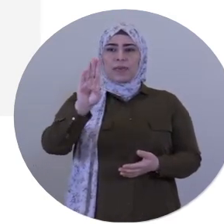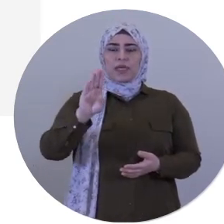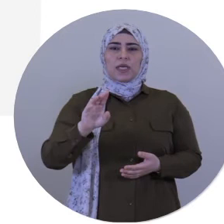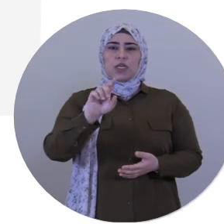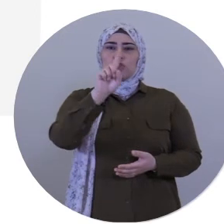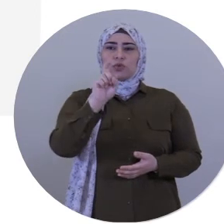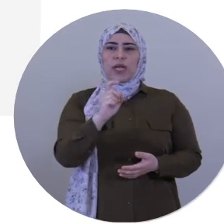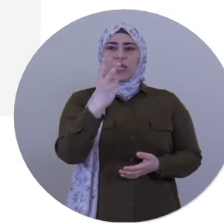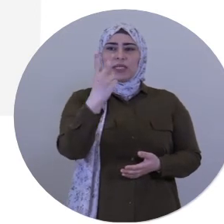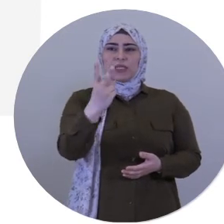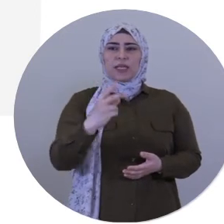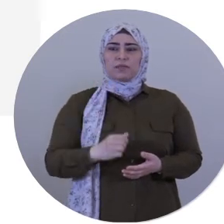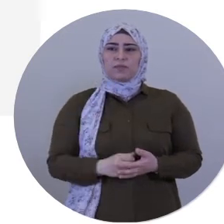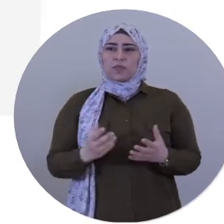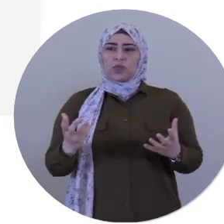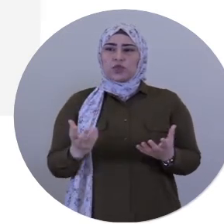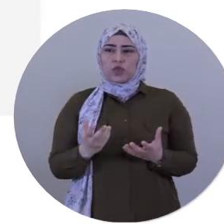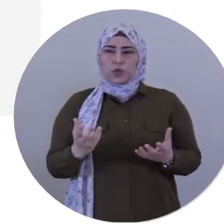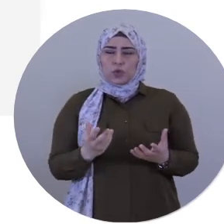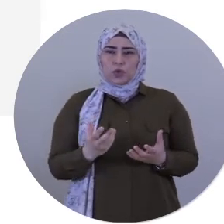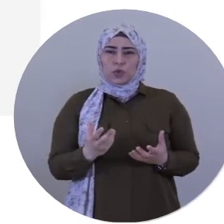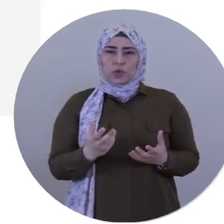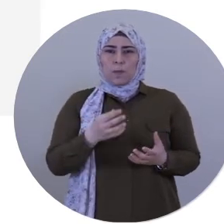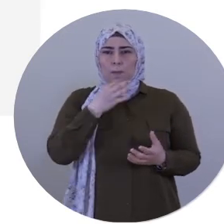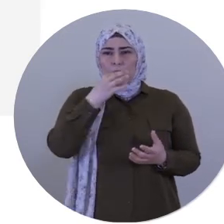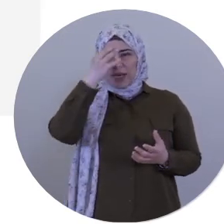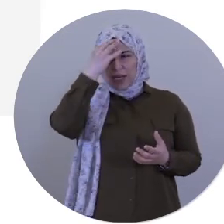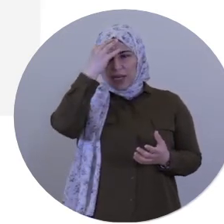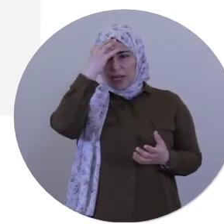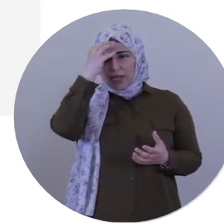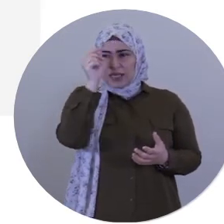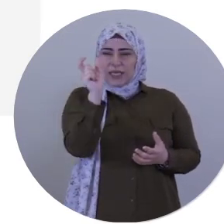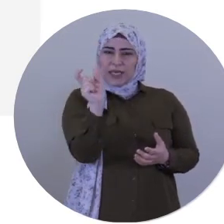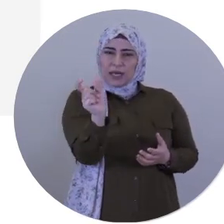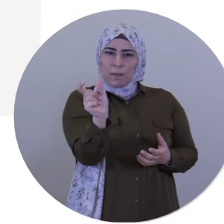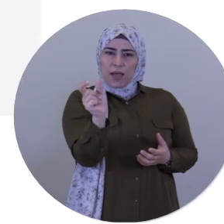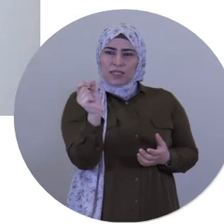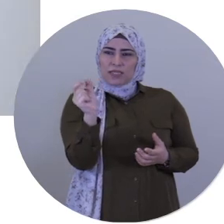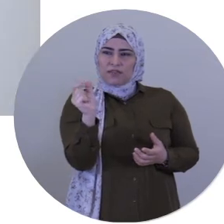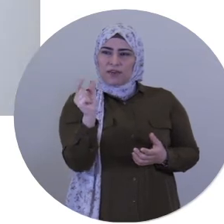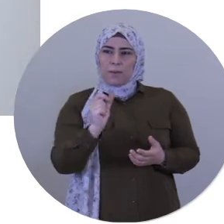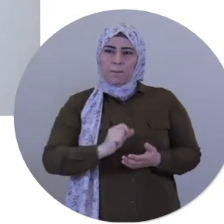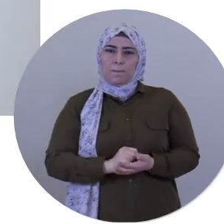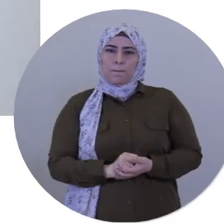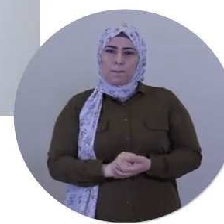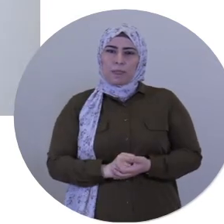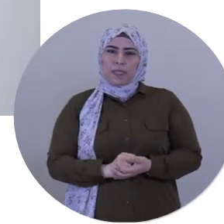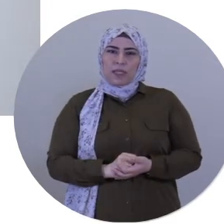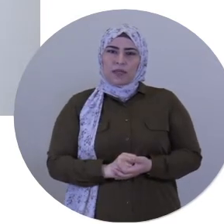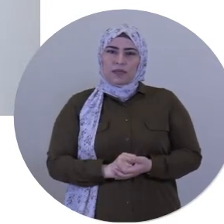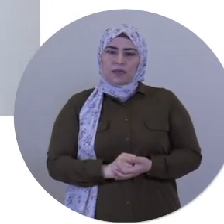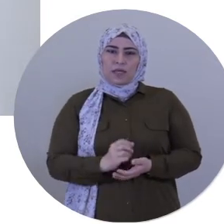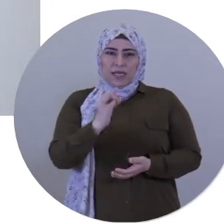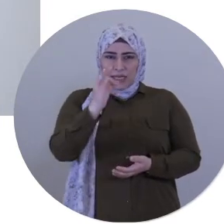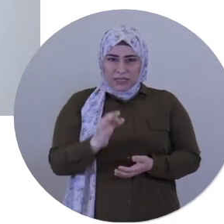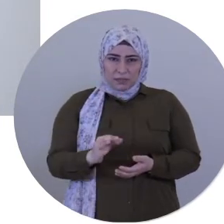2. What does the underlined word abundant in the fourth paragraph mean? Here it can ask for a